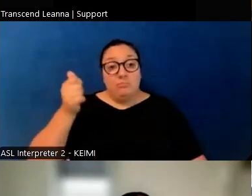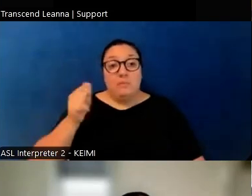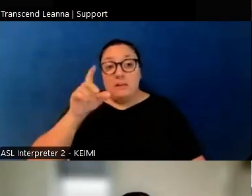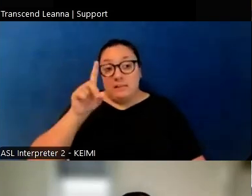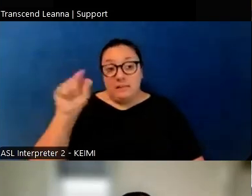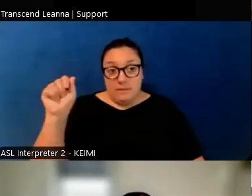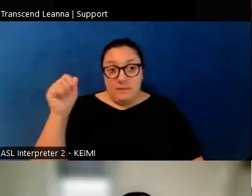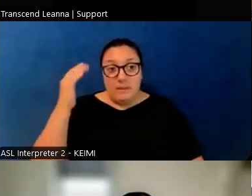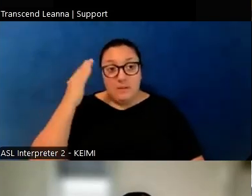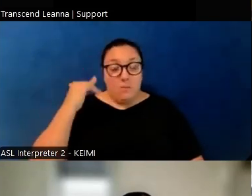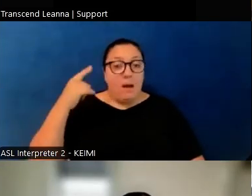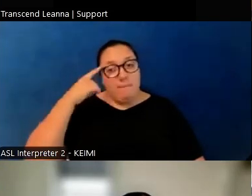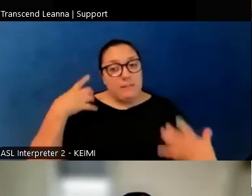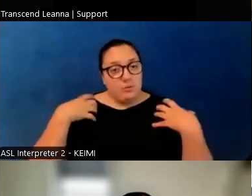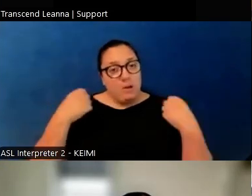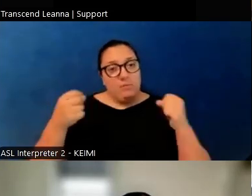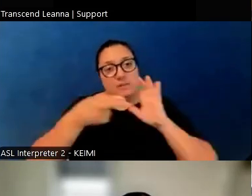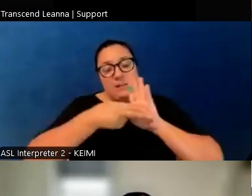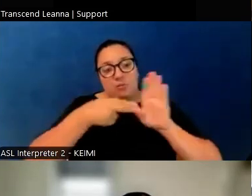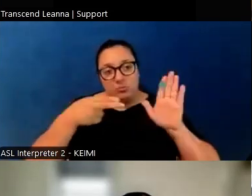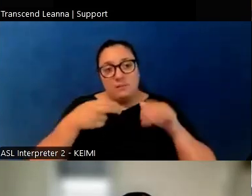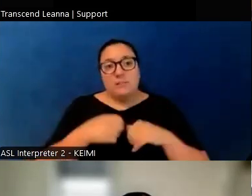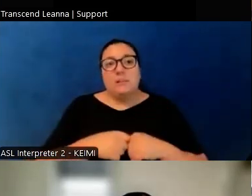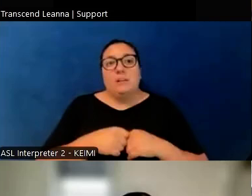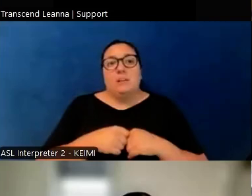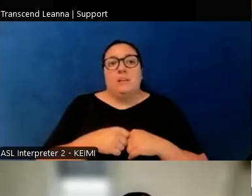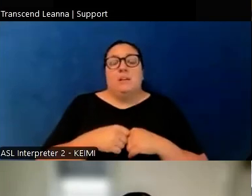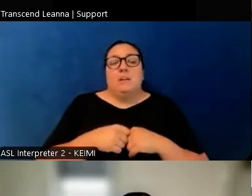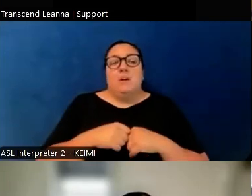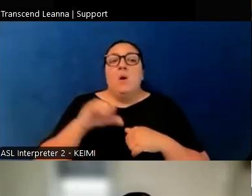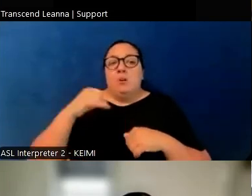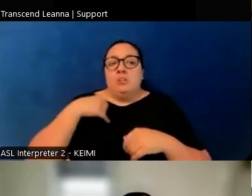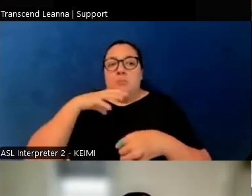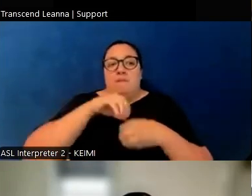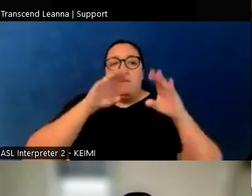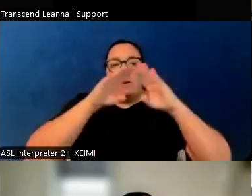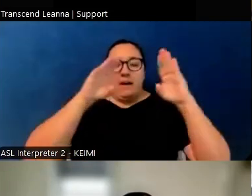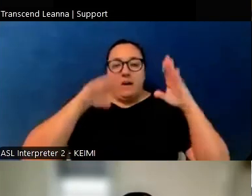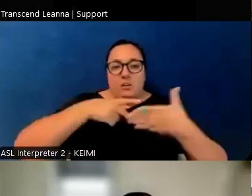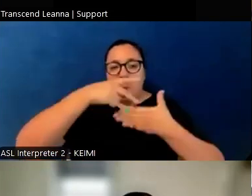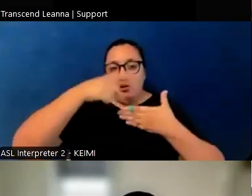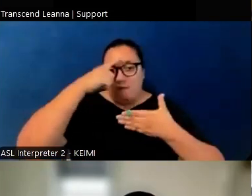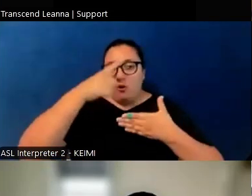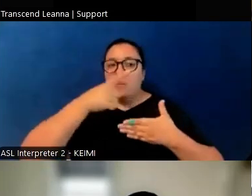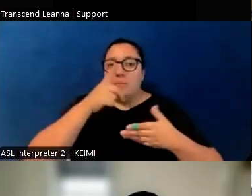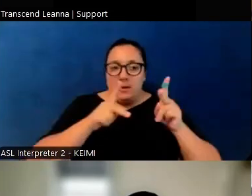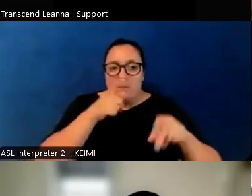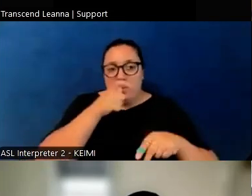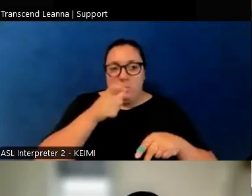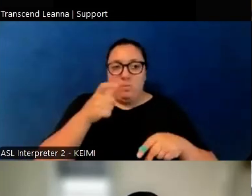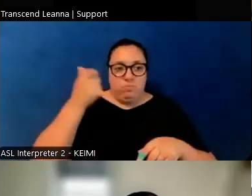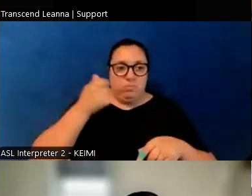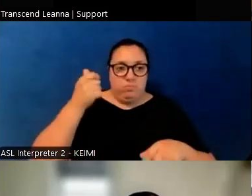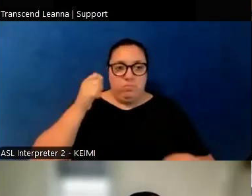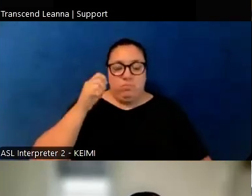disability because of a mental health diagnosis. And I'm in a housing program for people that are on disability for that reason.